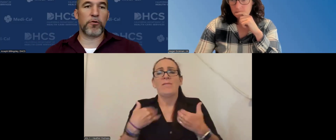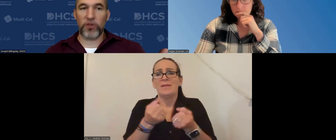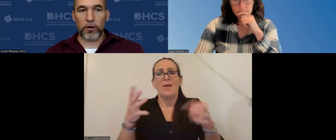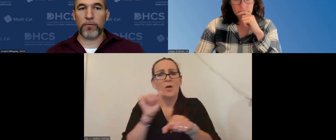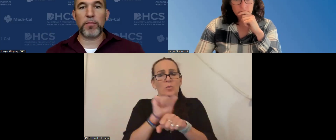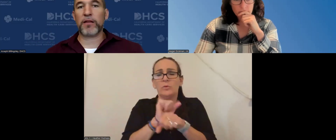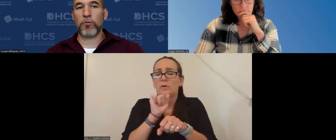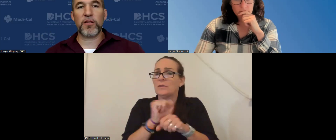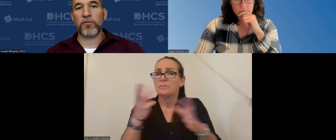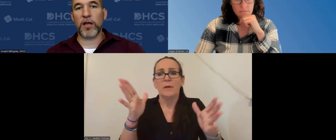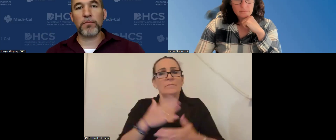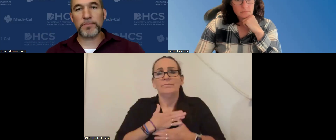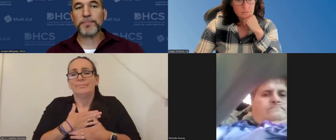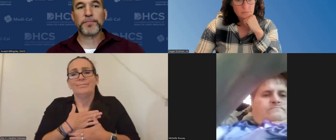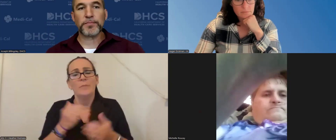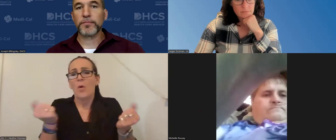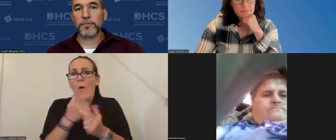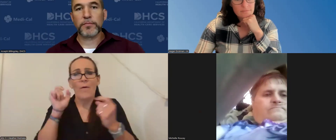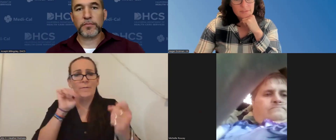I really appreciate all the feedback that we received today.